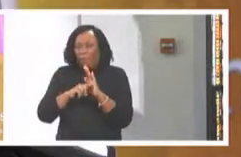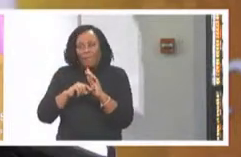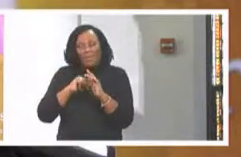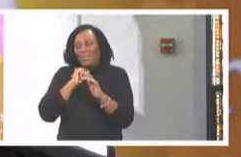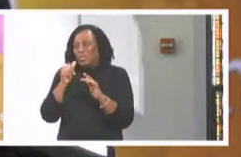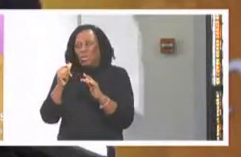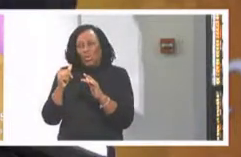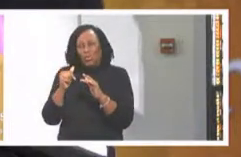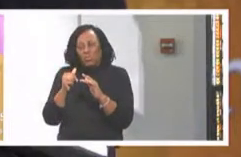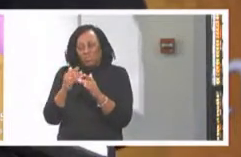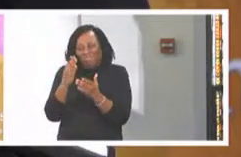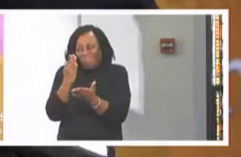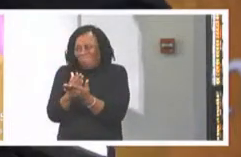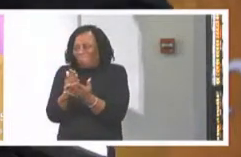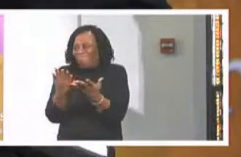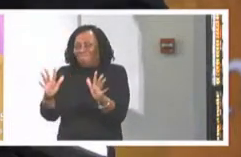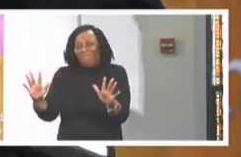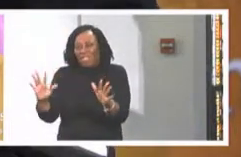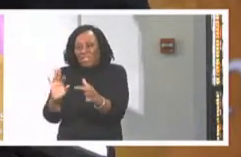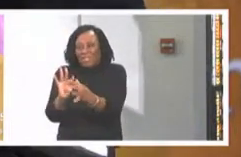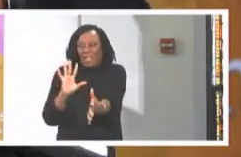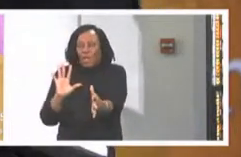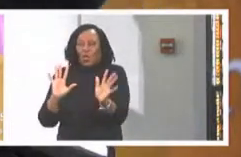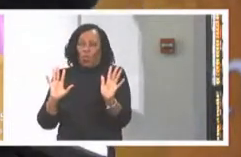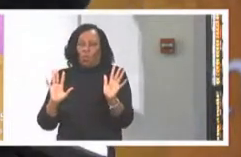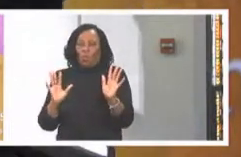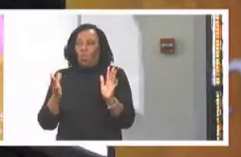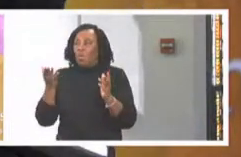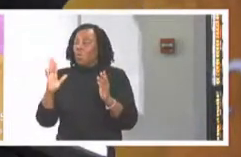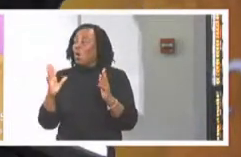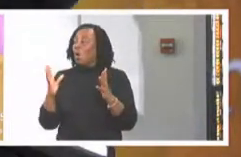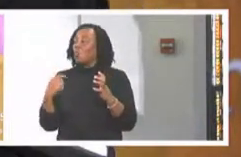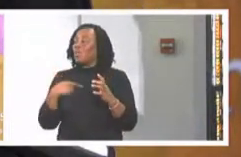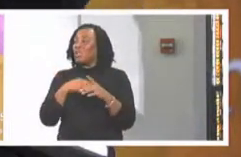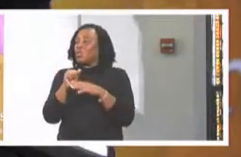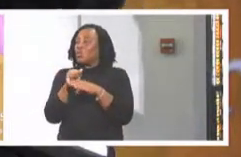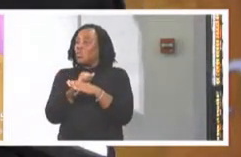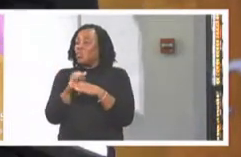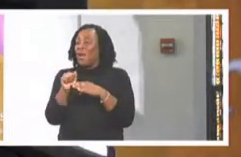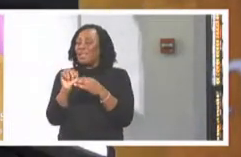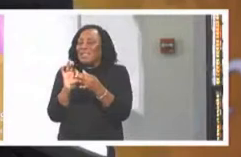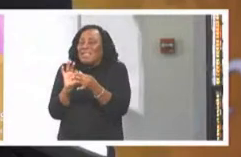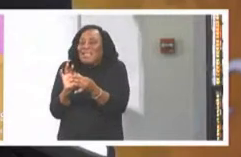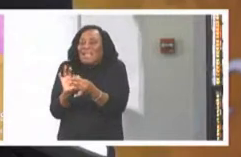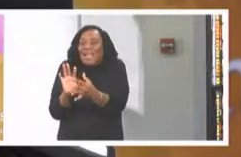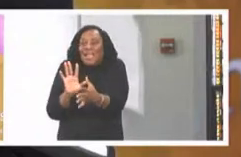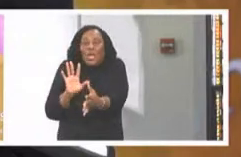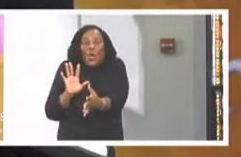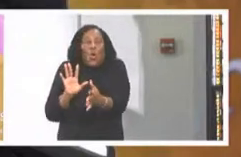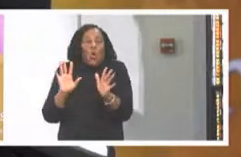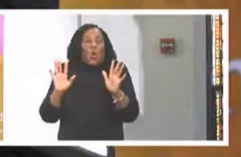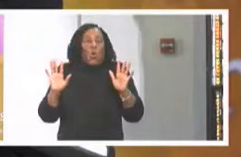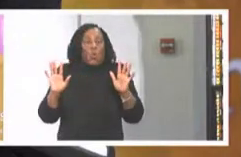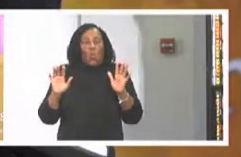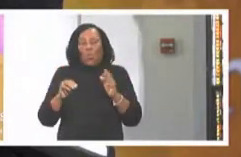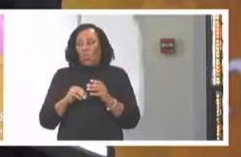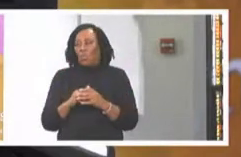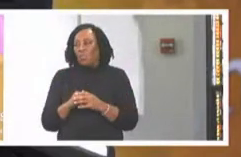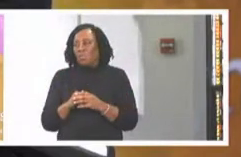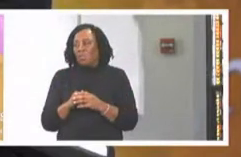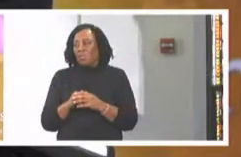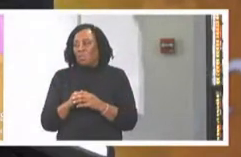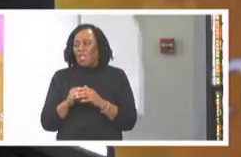us well. Forget those things. God wants us to practice letting go. Forget the little